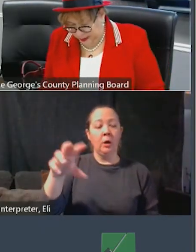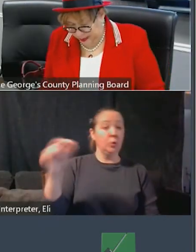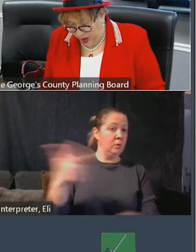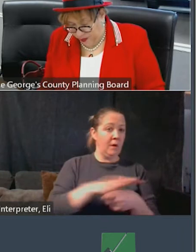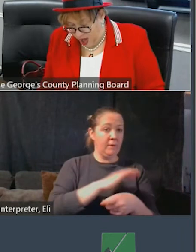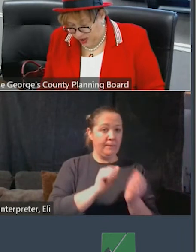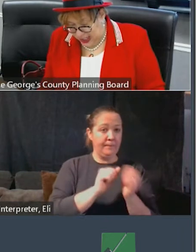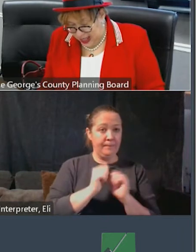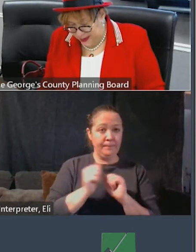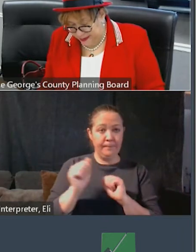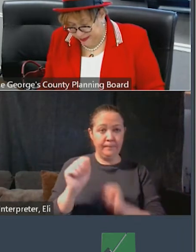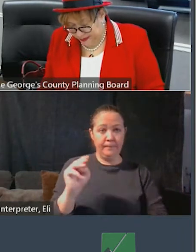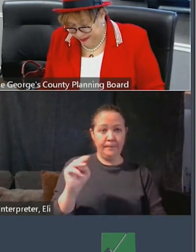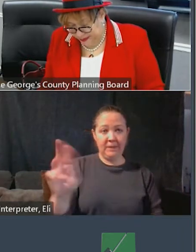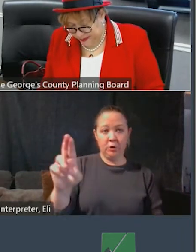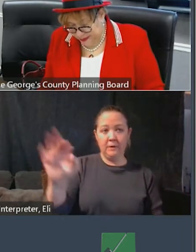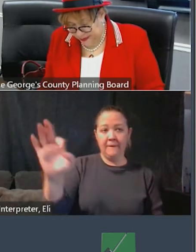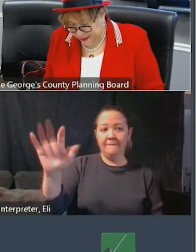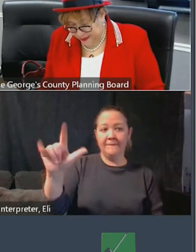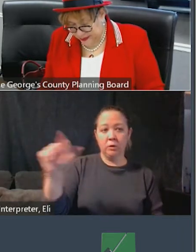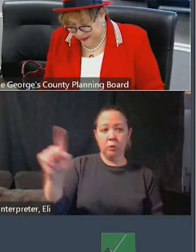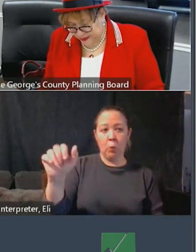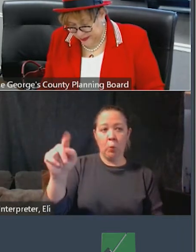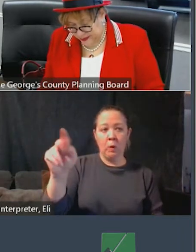Okay. Ronald Klein?